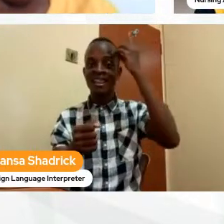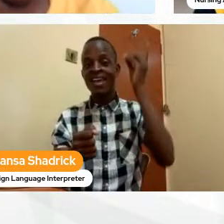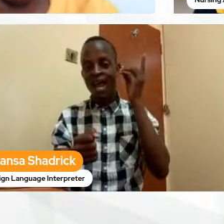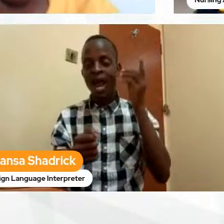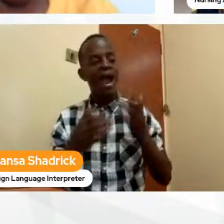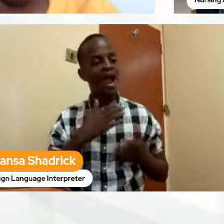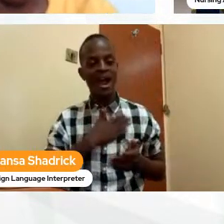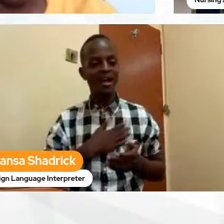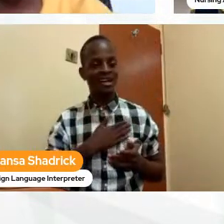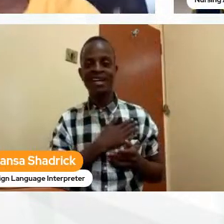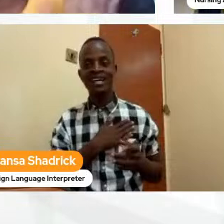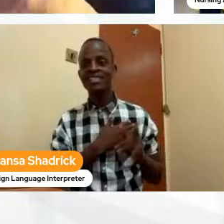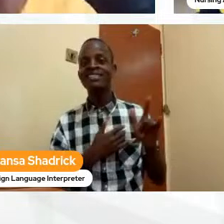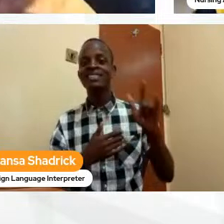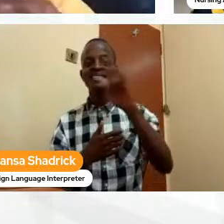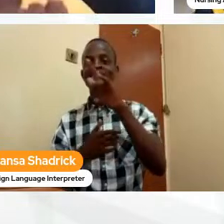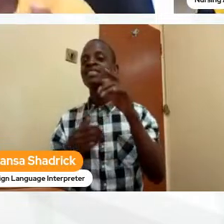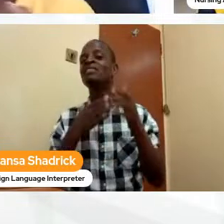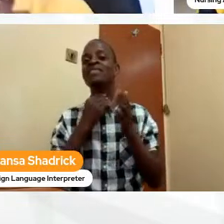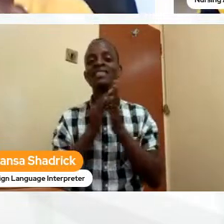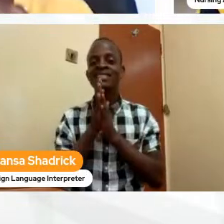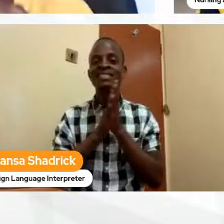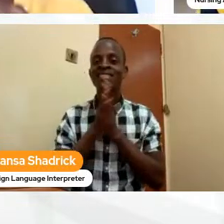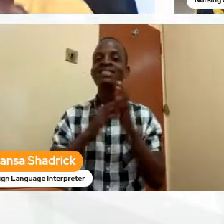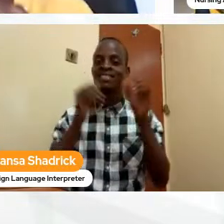there. So,